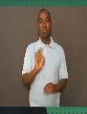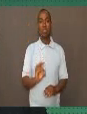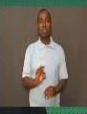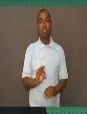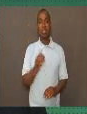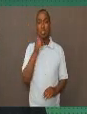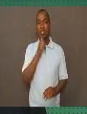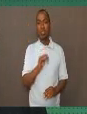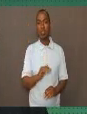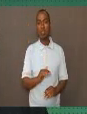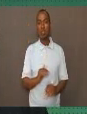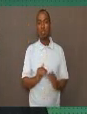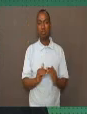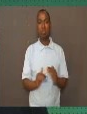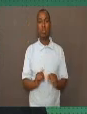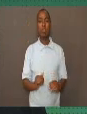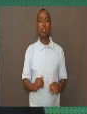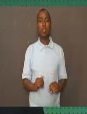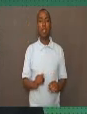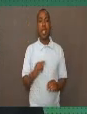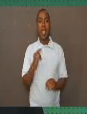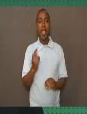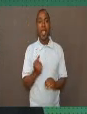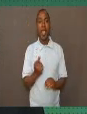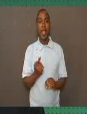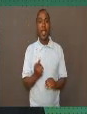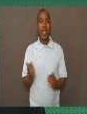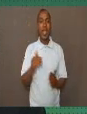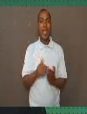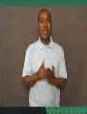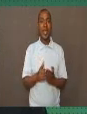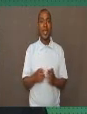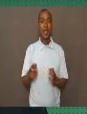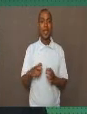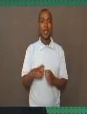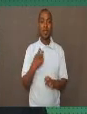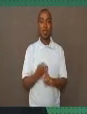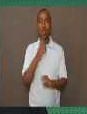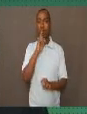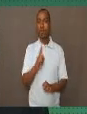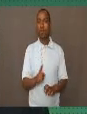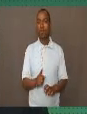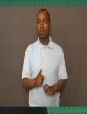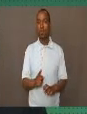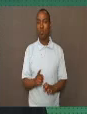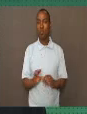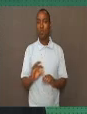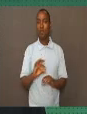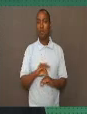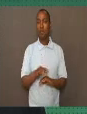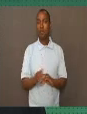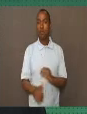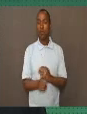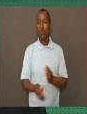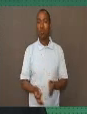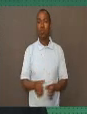Although it is not as serious an infection as gonorrhea or